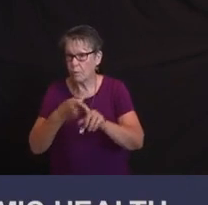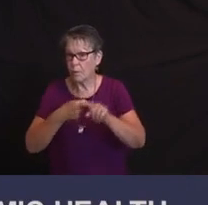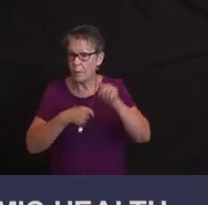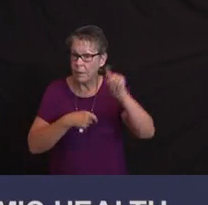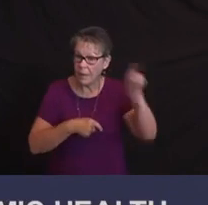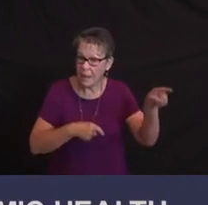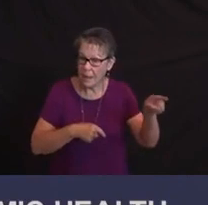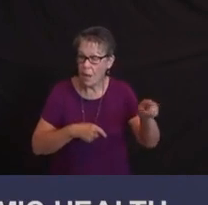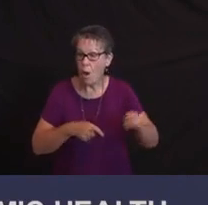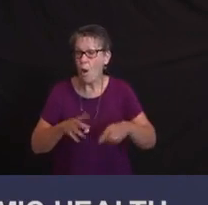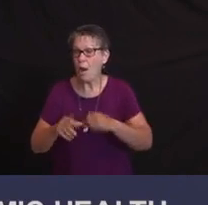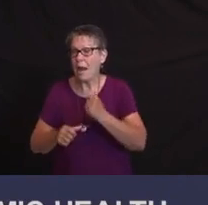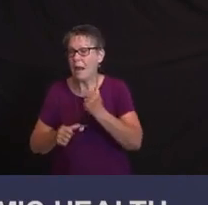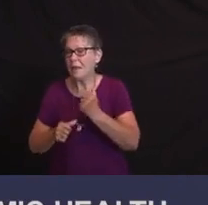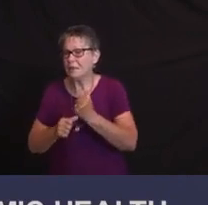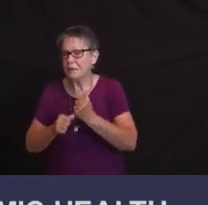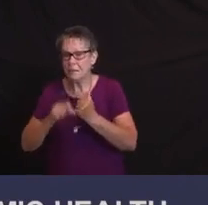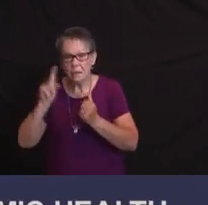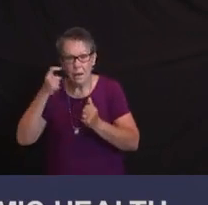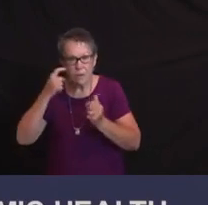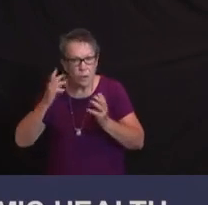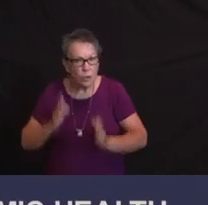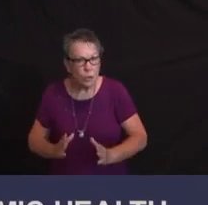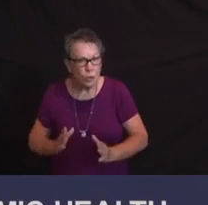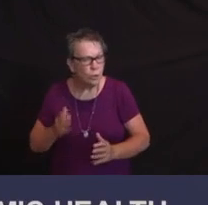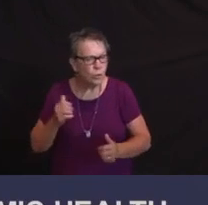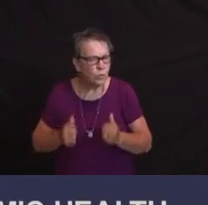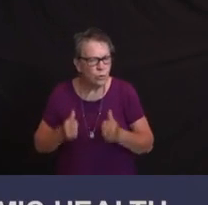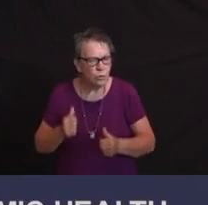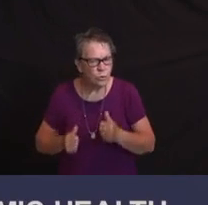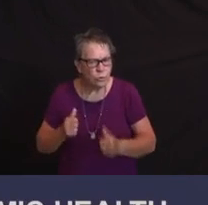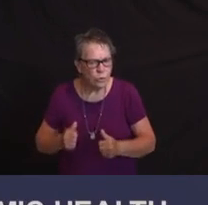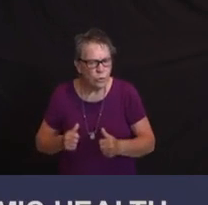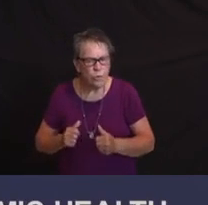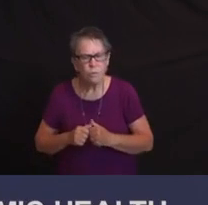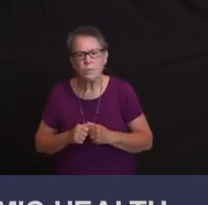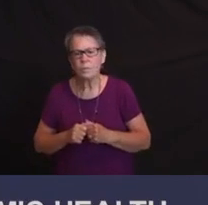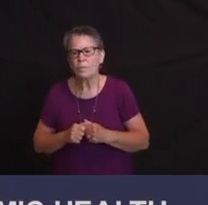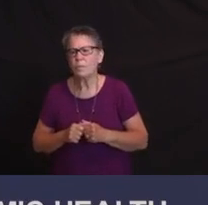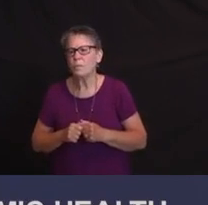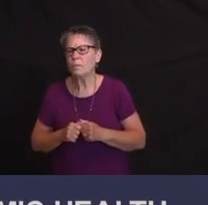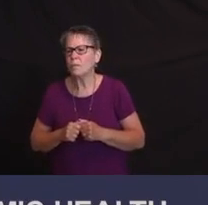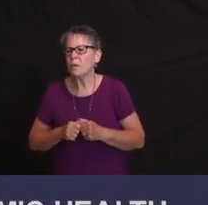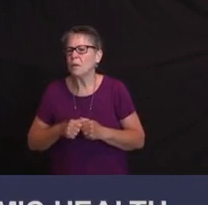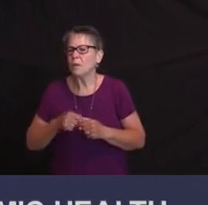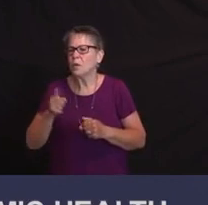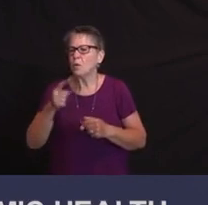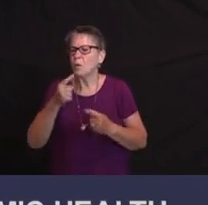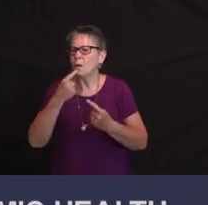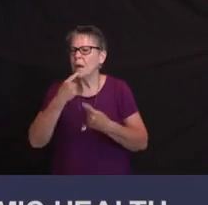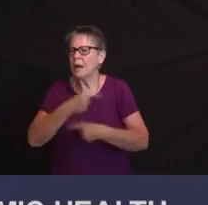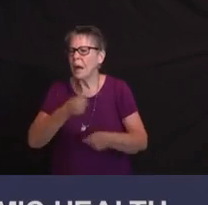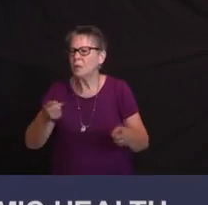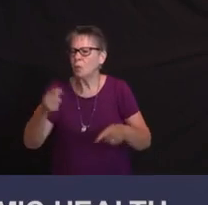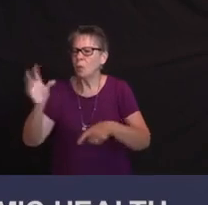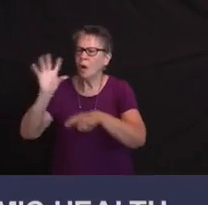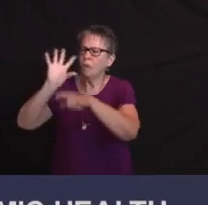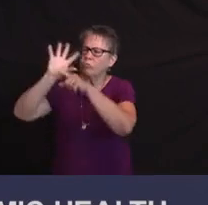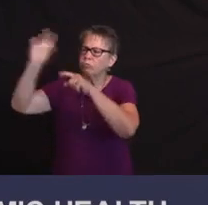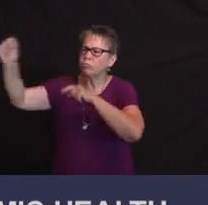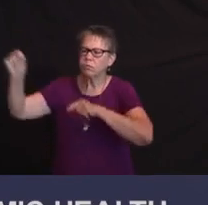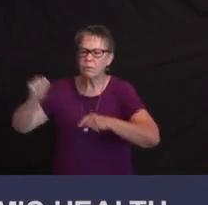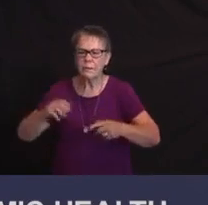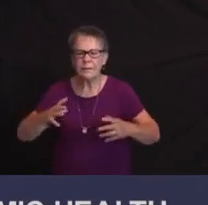surge in Delta variant cases, alerting them to this danger, and then going off for a 10-day vacation? Okay, I love the way you ask your